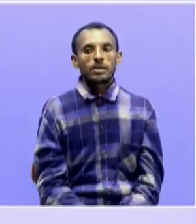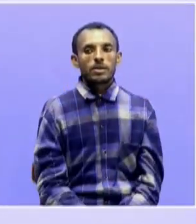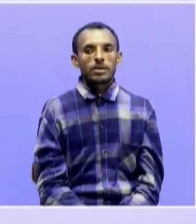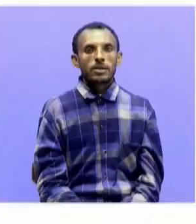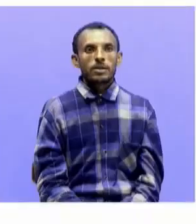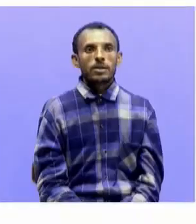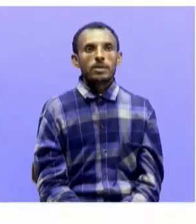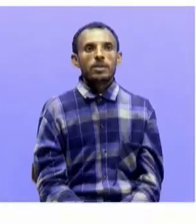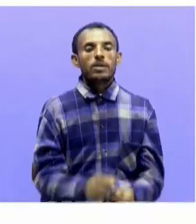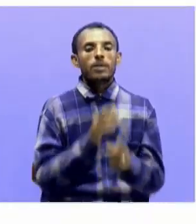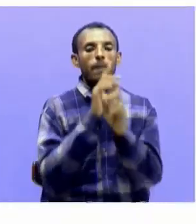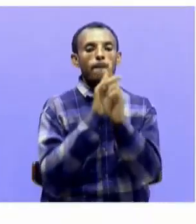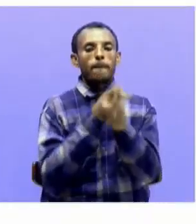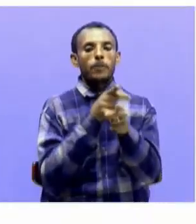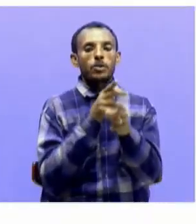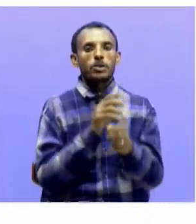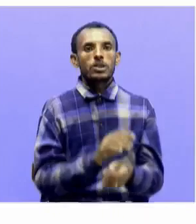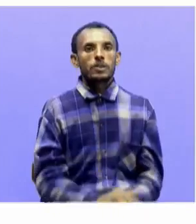Solution.